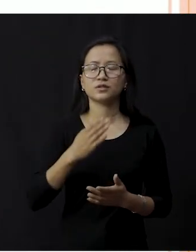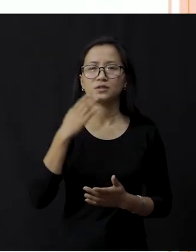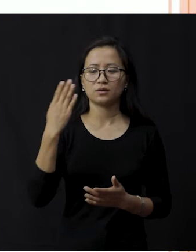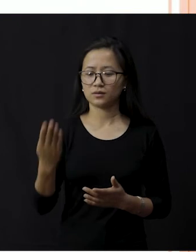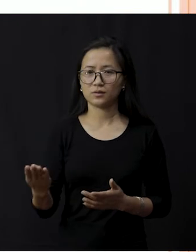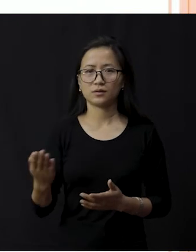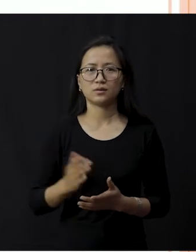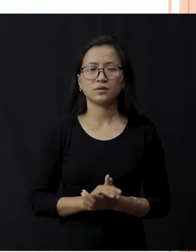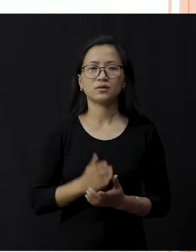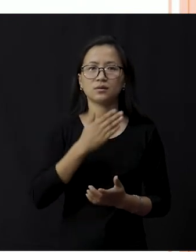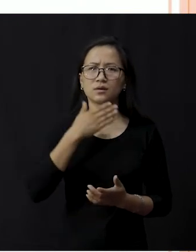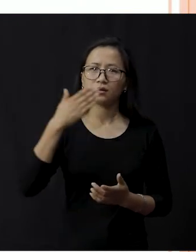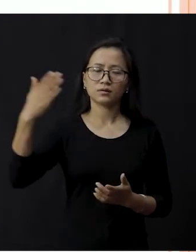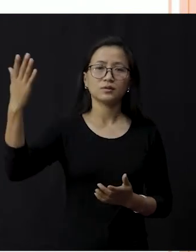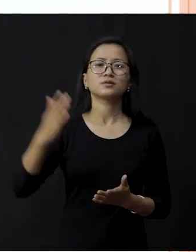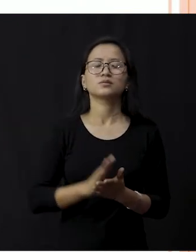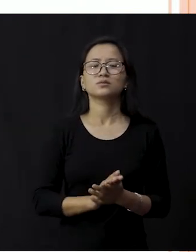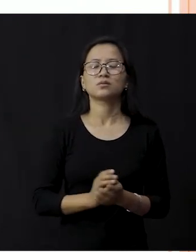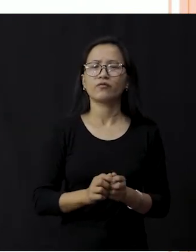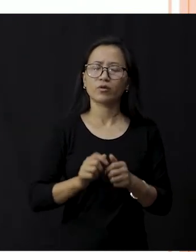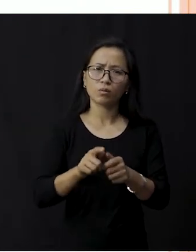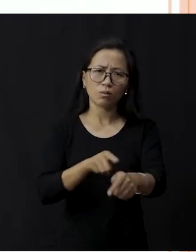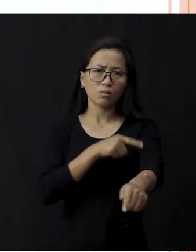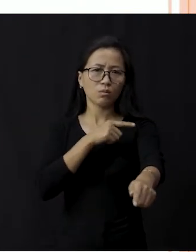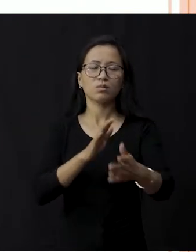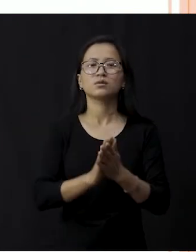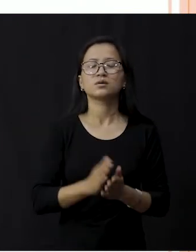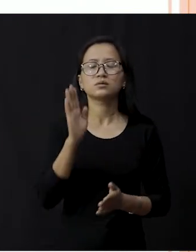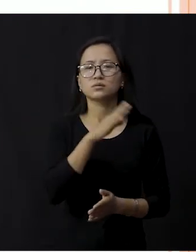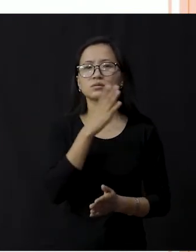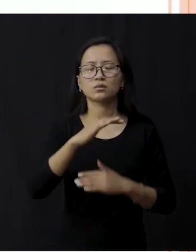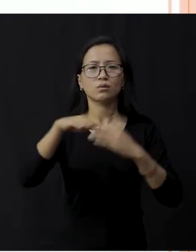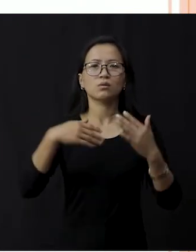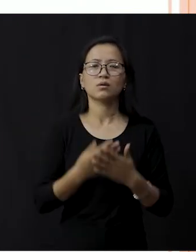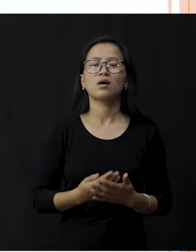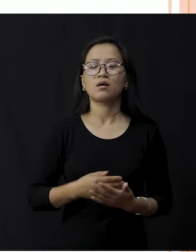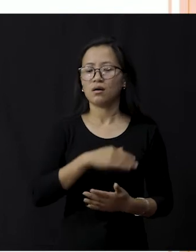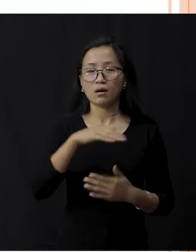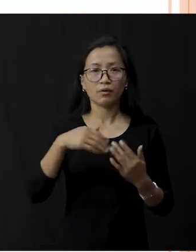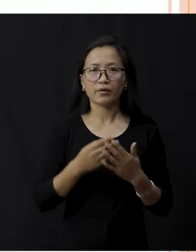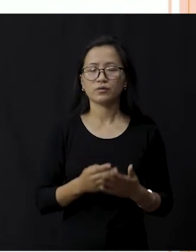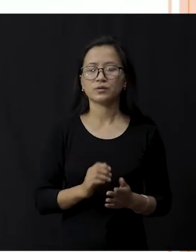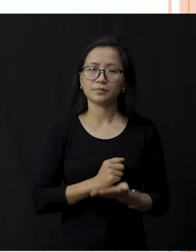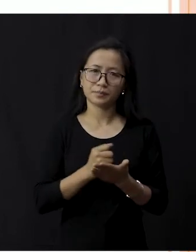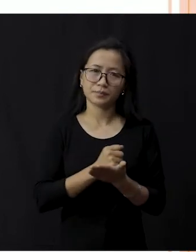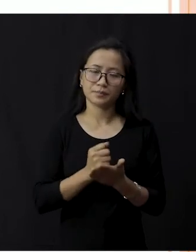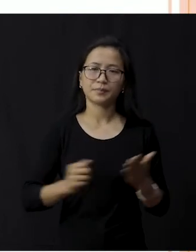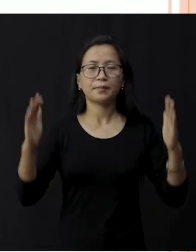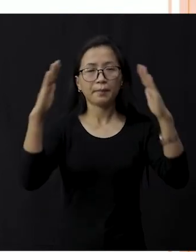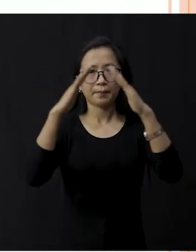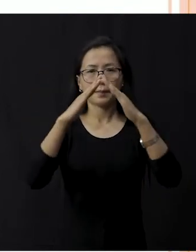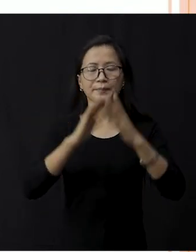Bhagya Vidhata. Right? It's very long, so I will not be able to sing all. However, you can practice at home.